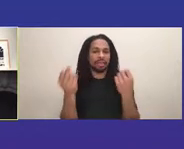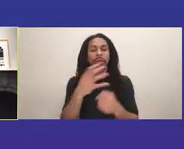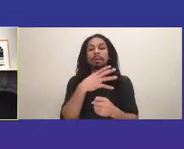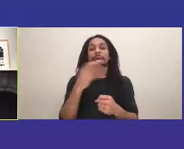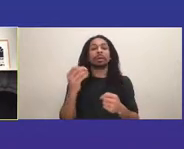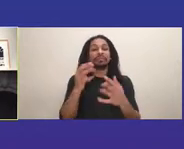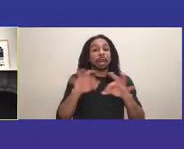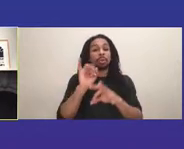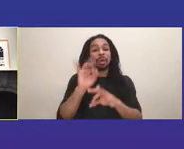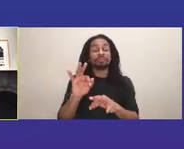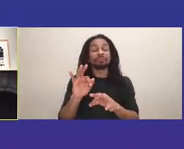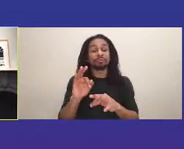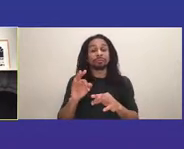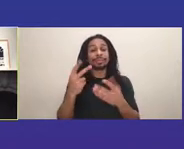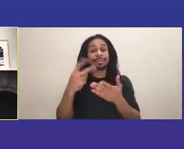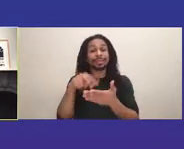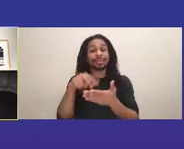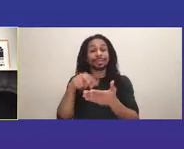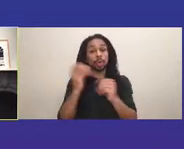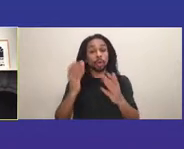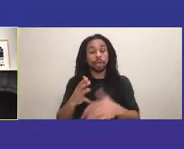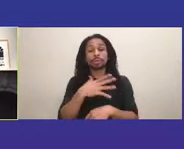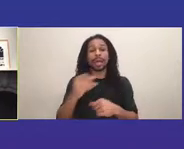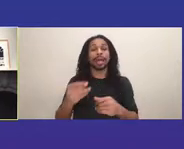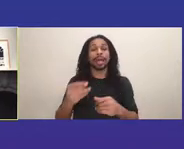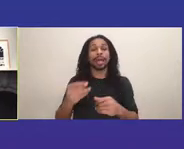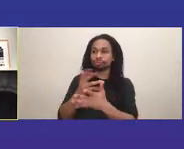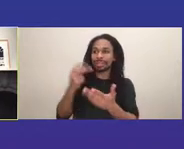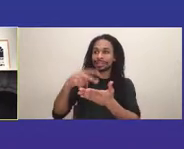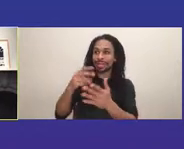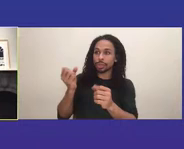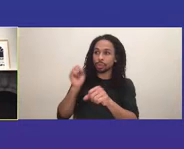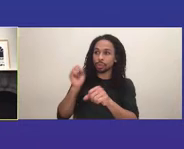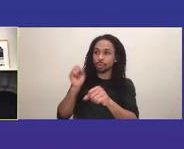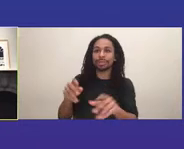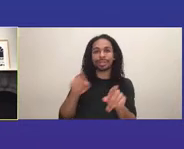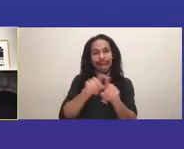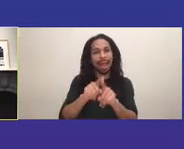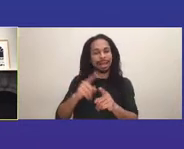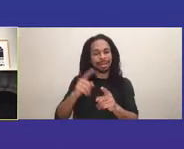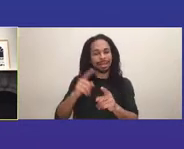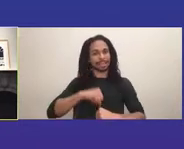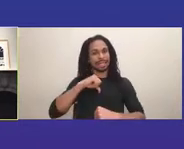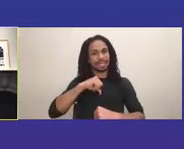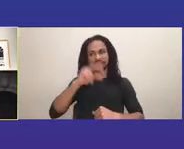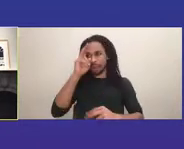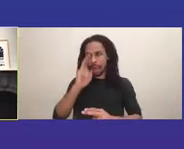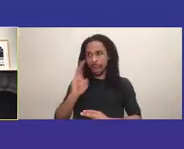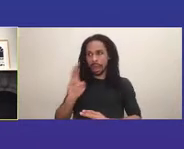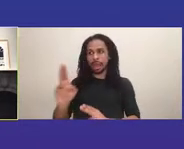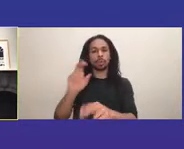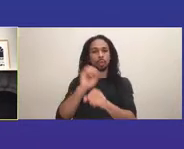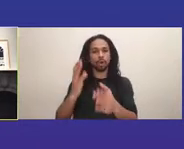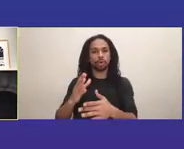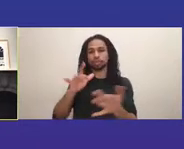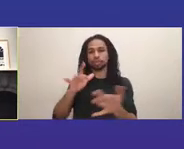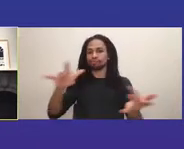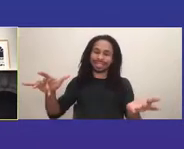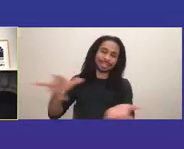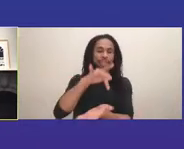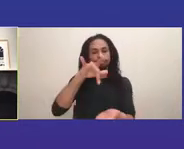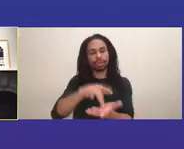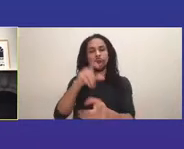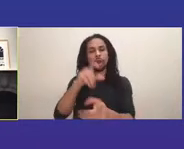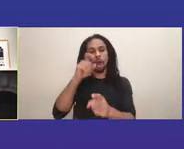workers and treat dance makers as dignified workers, recentering artists as necessary